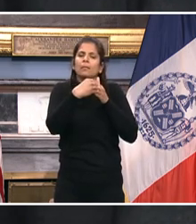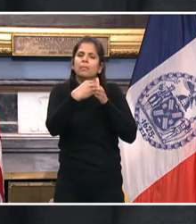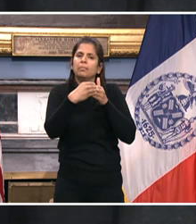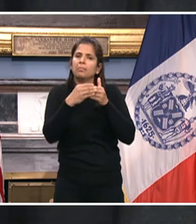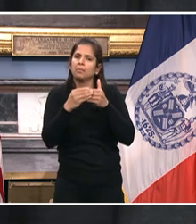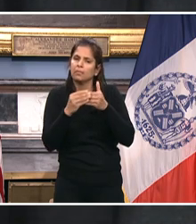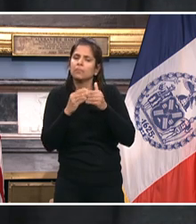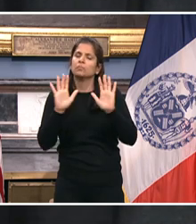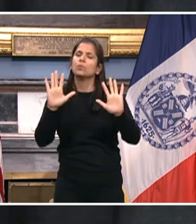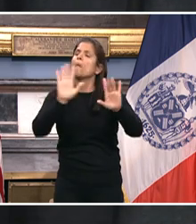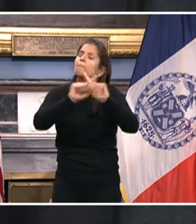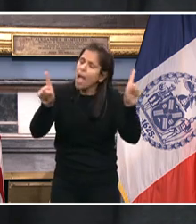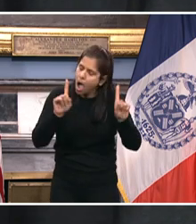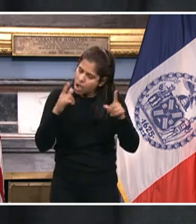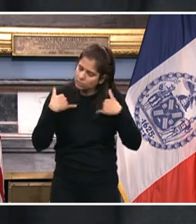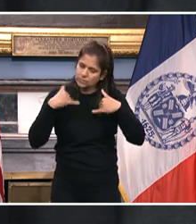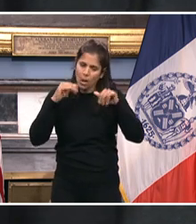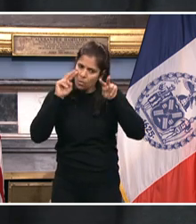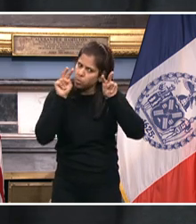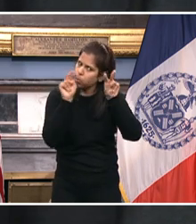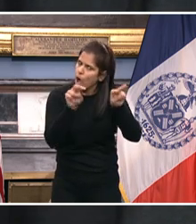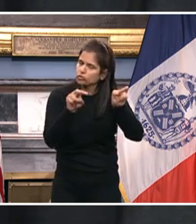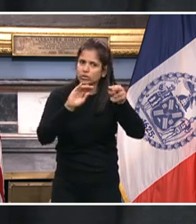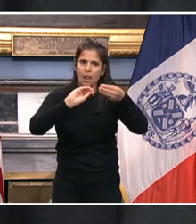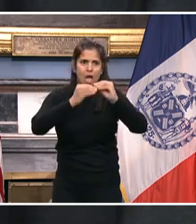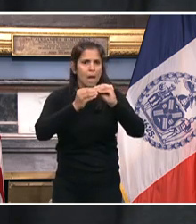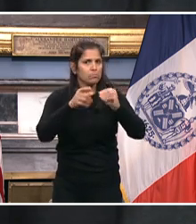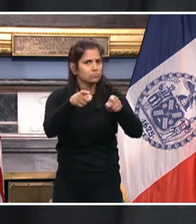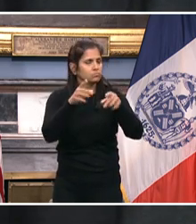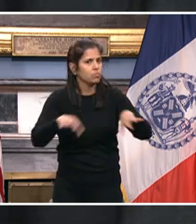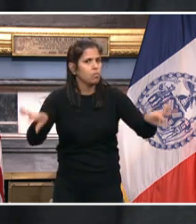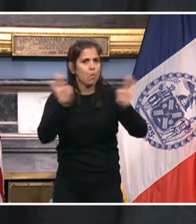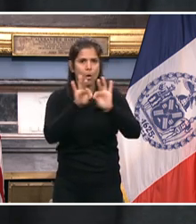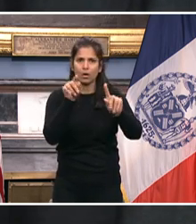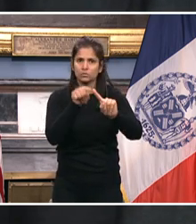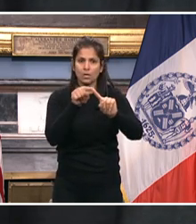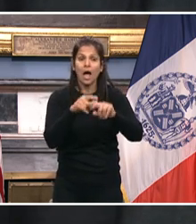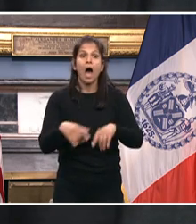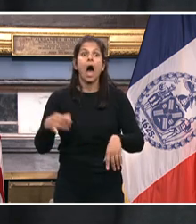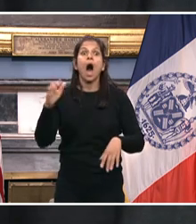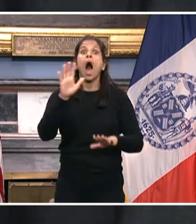apply. And if it really works, then you're